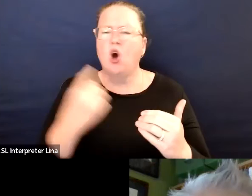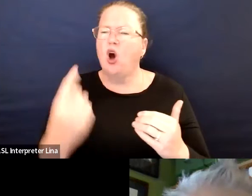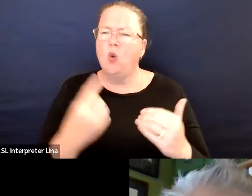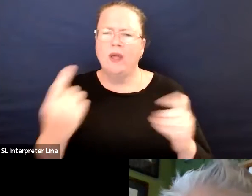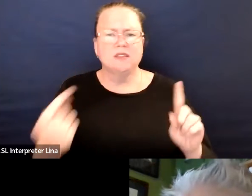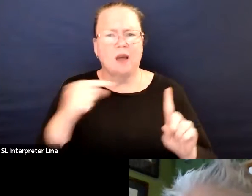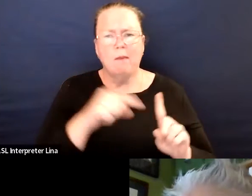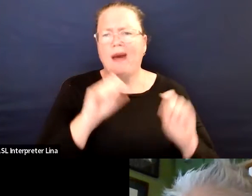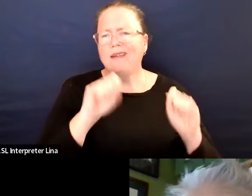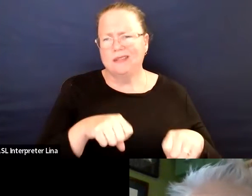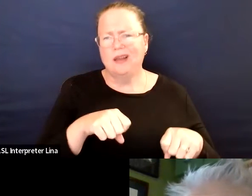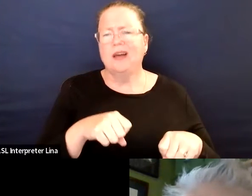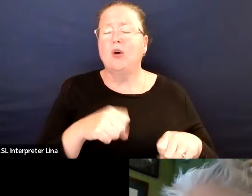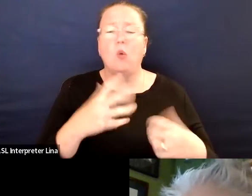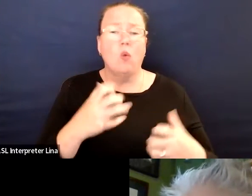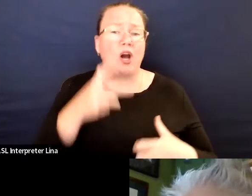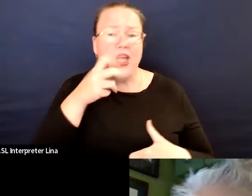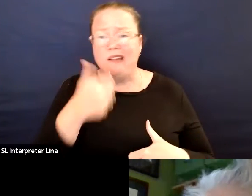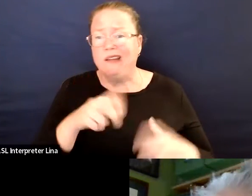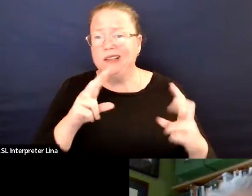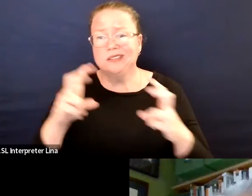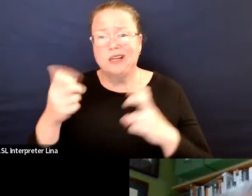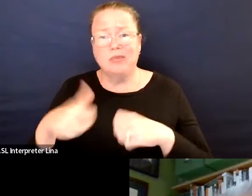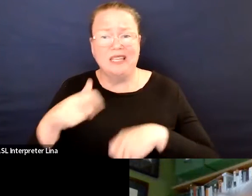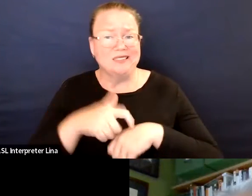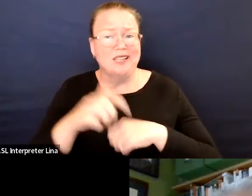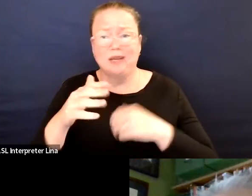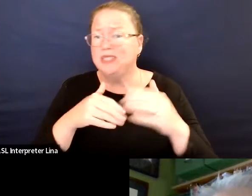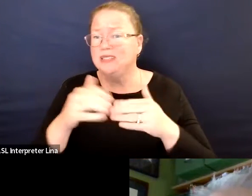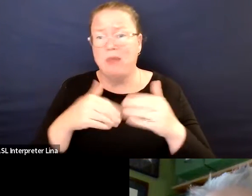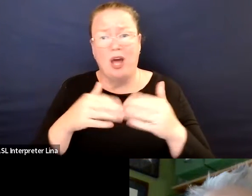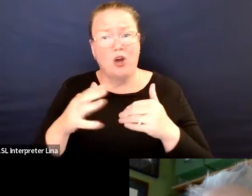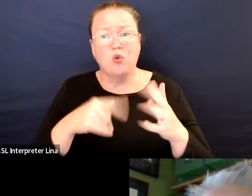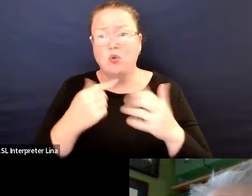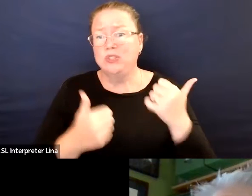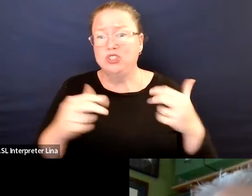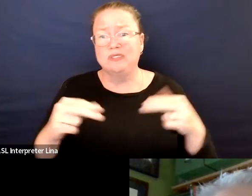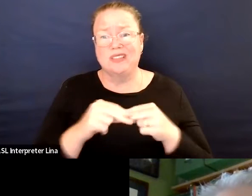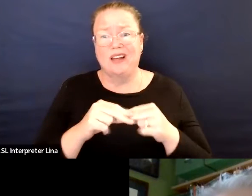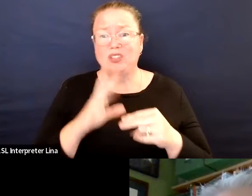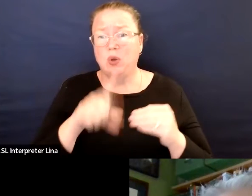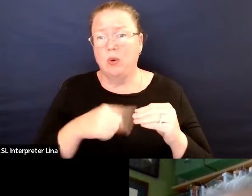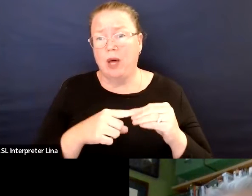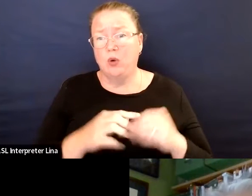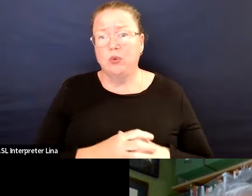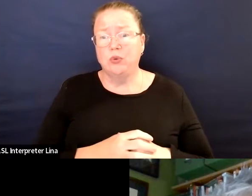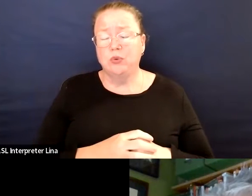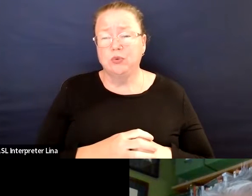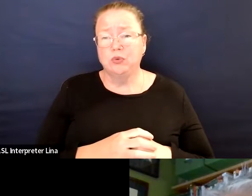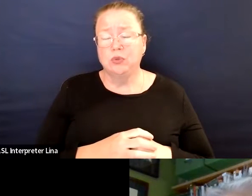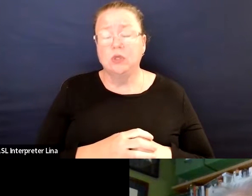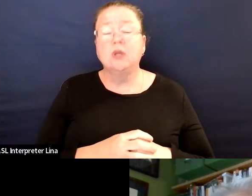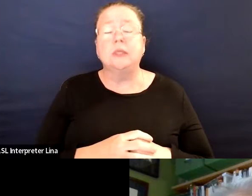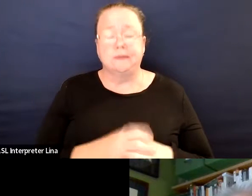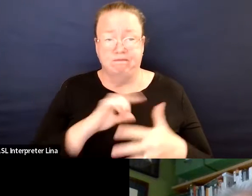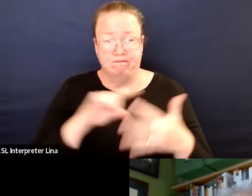We're interested in hearing on any topic at any time, regardless of whatever slide we happen to be talking about. So